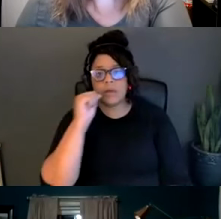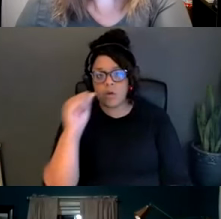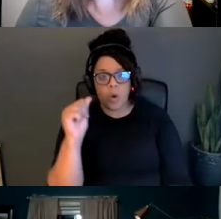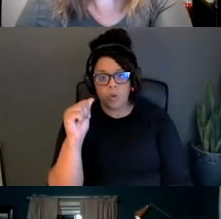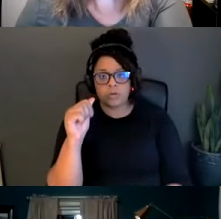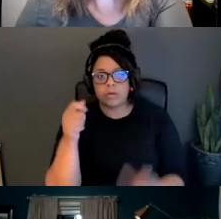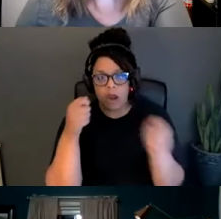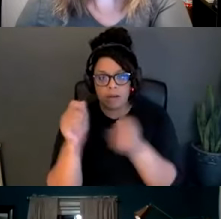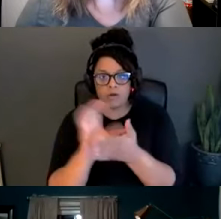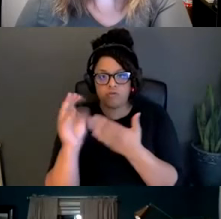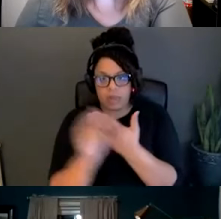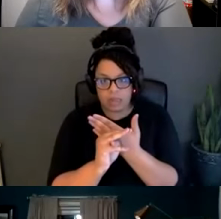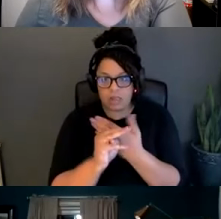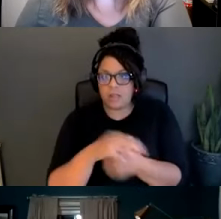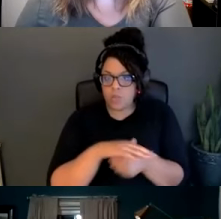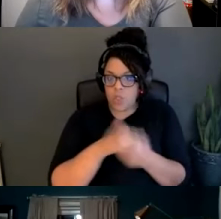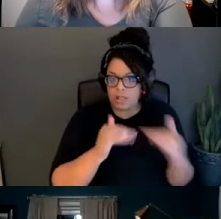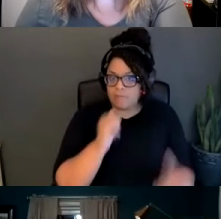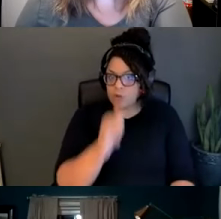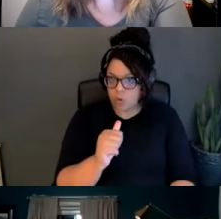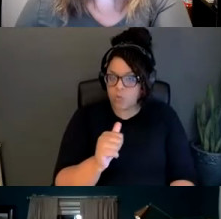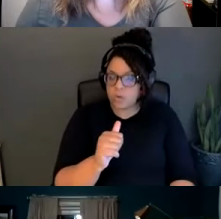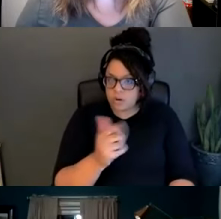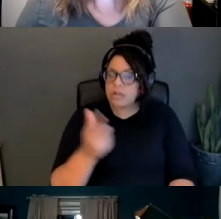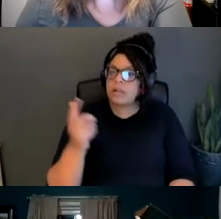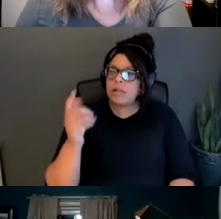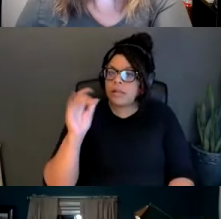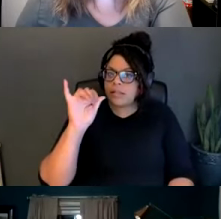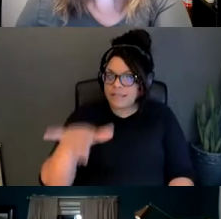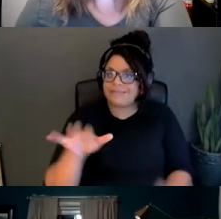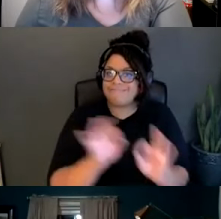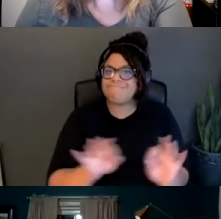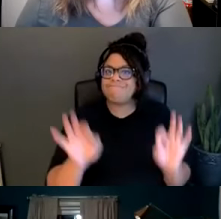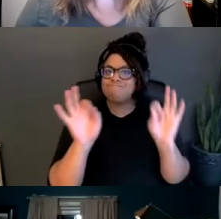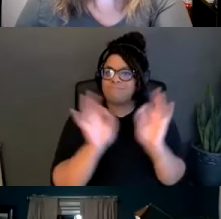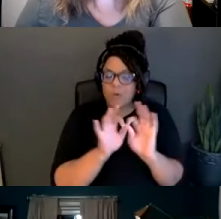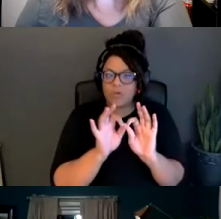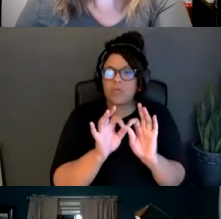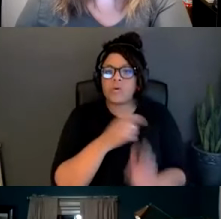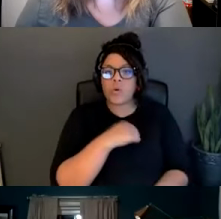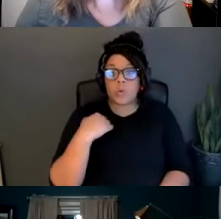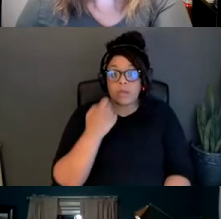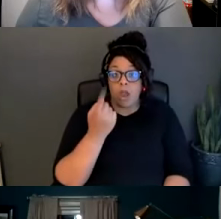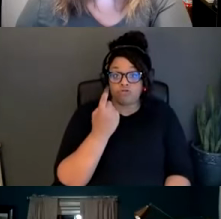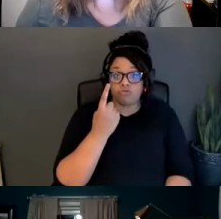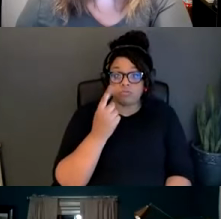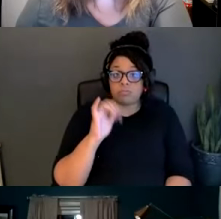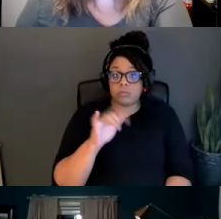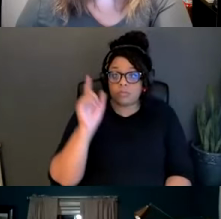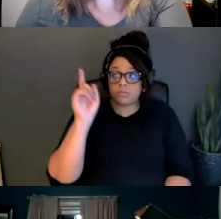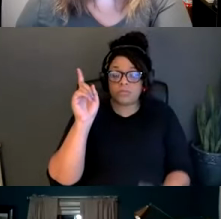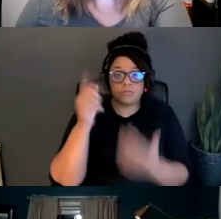curriculum at the local level, it is incredibly important that we all understand